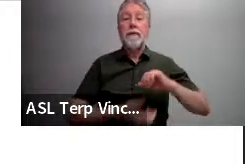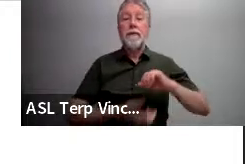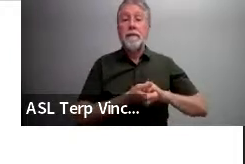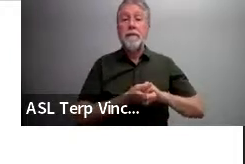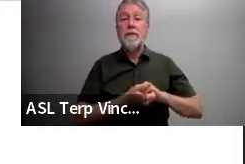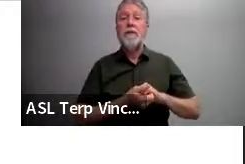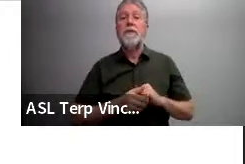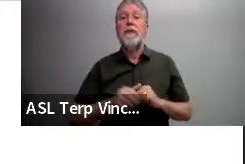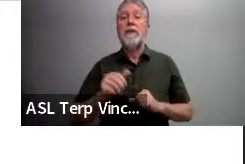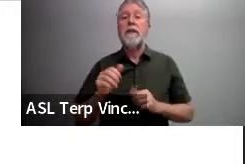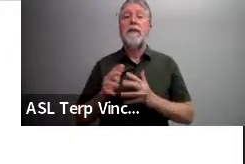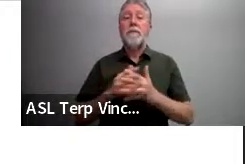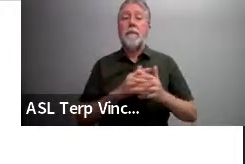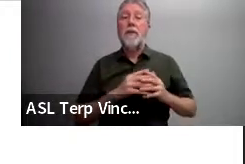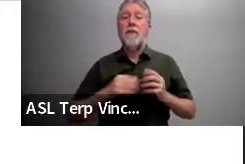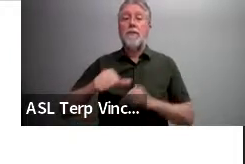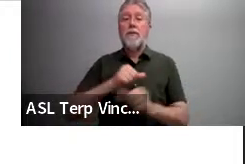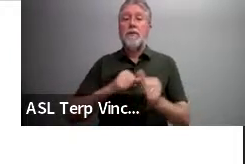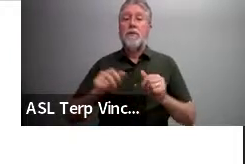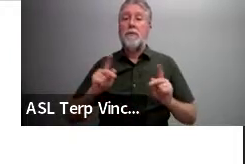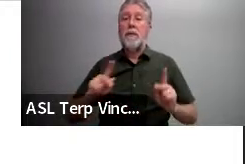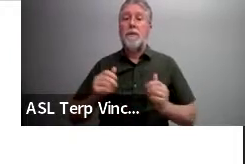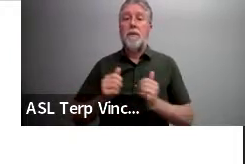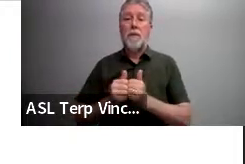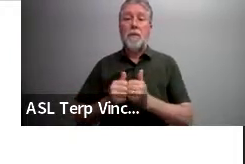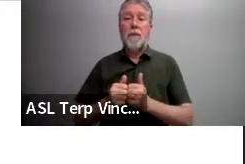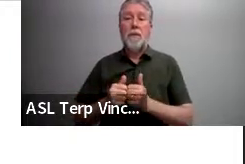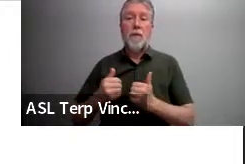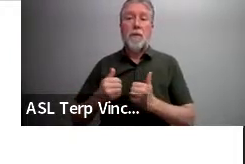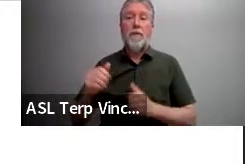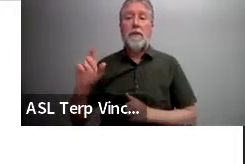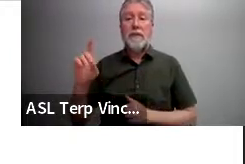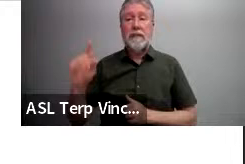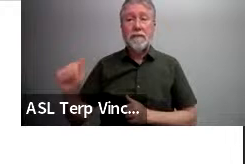Disabilities. Their email address is here,